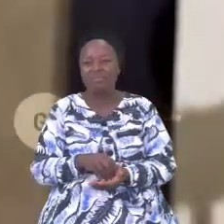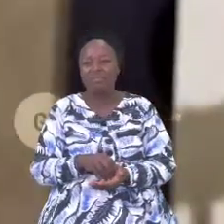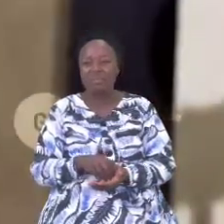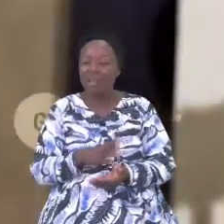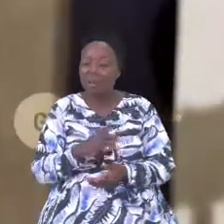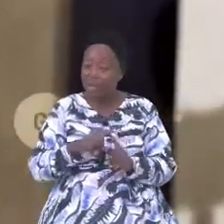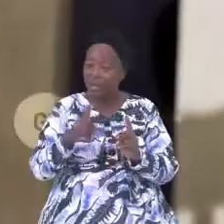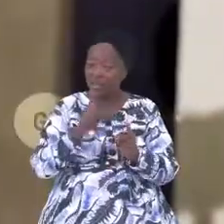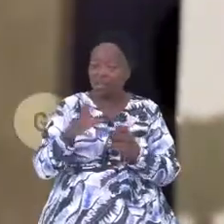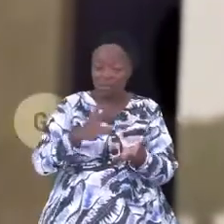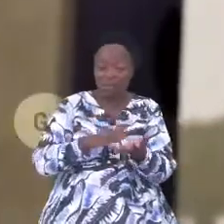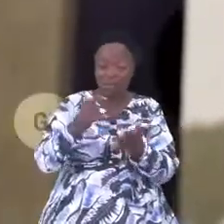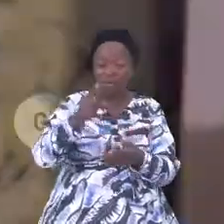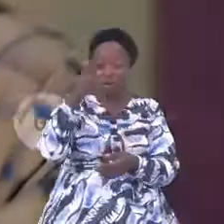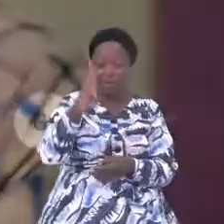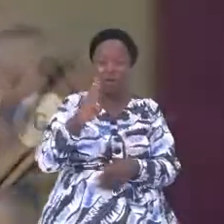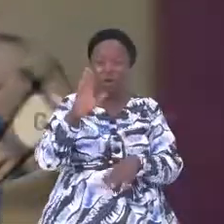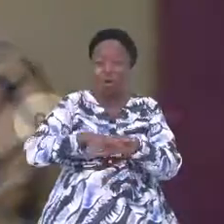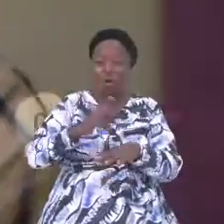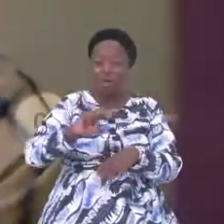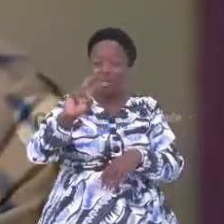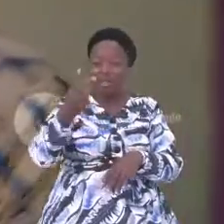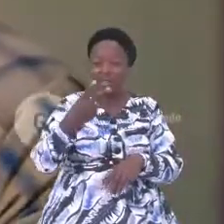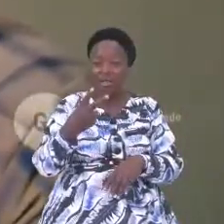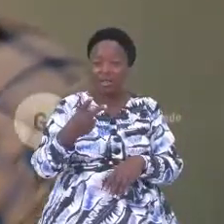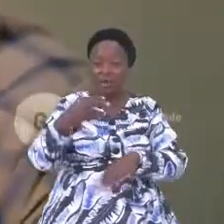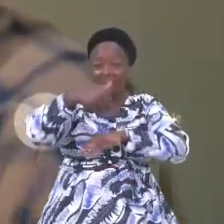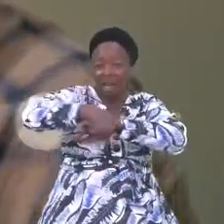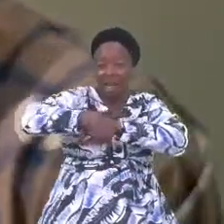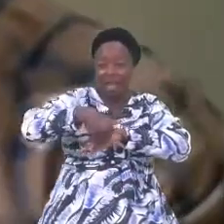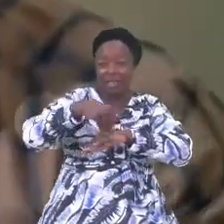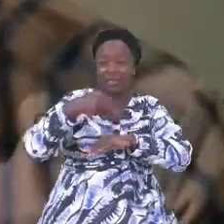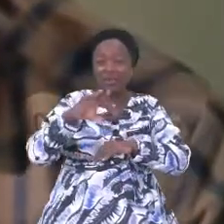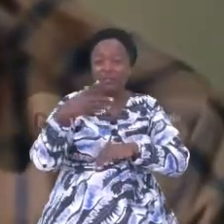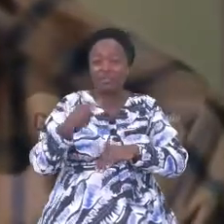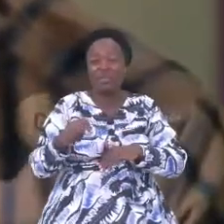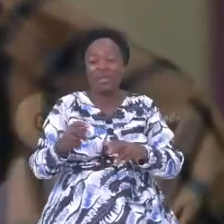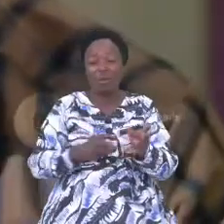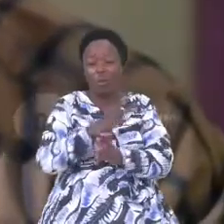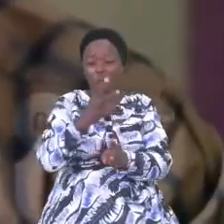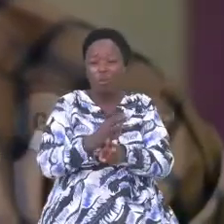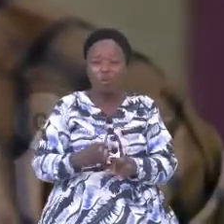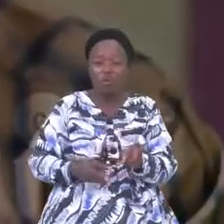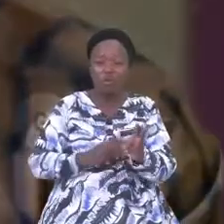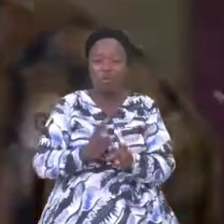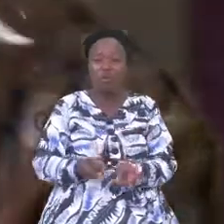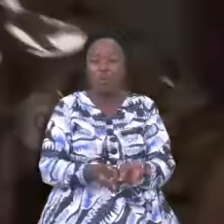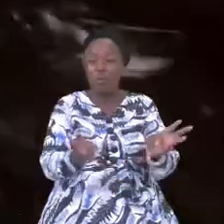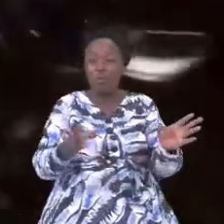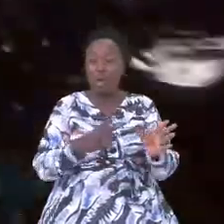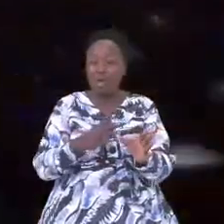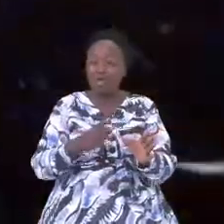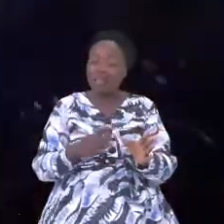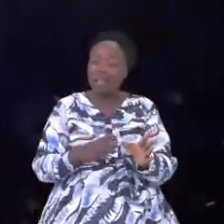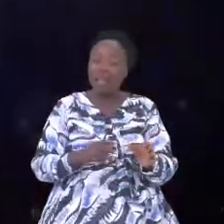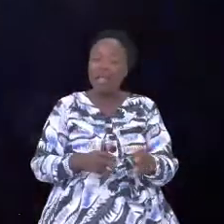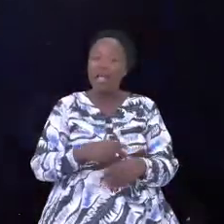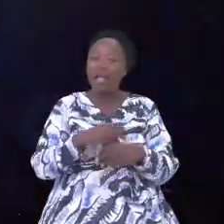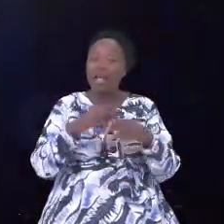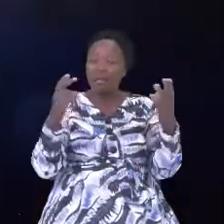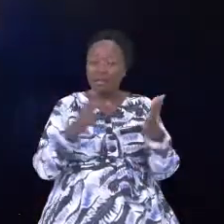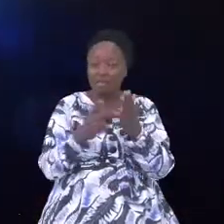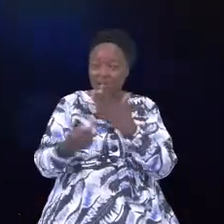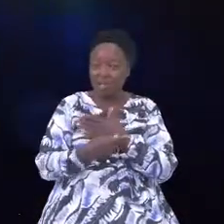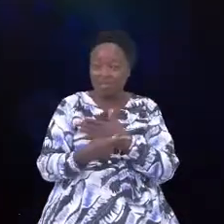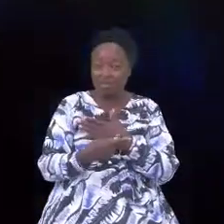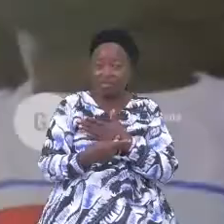of God, on the second night of the just concluded Global Crusade, supernatural deliverance through Christ. I